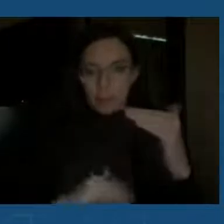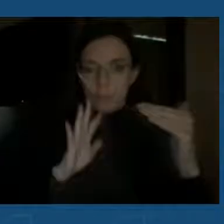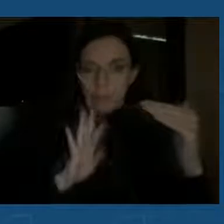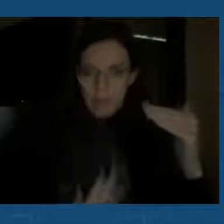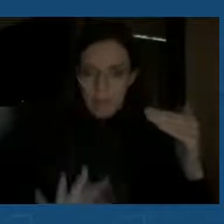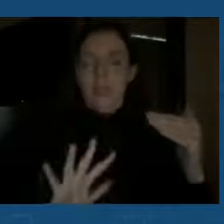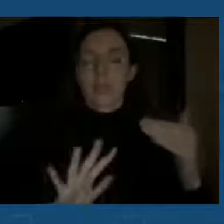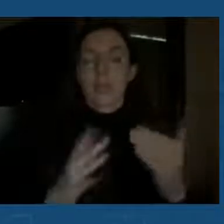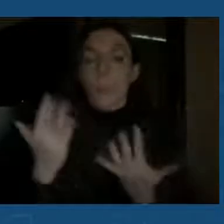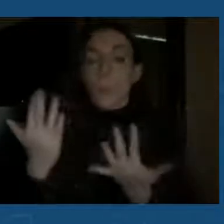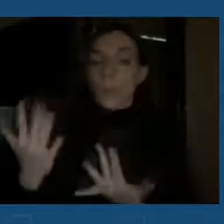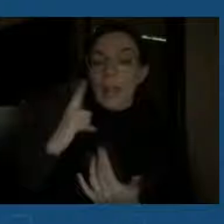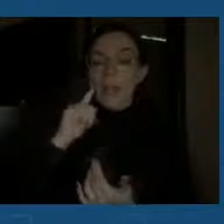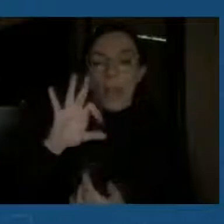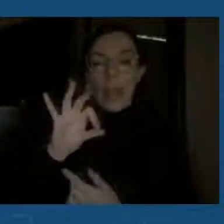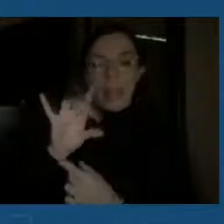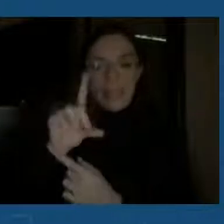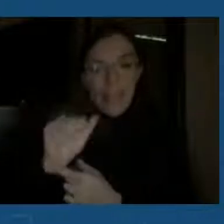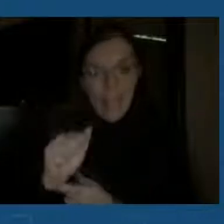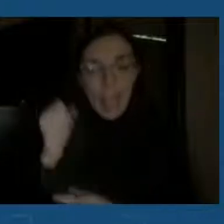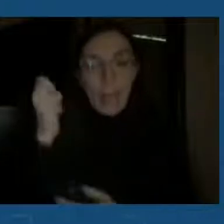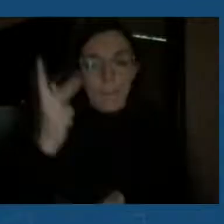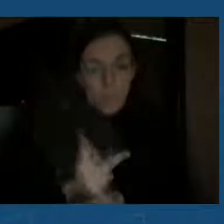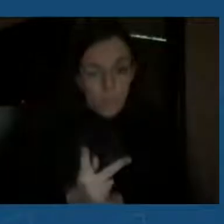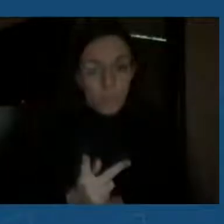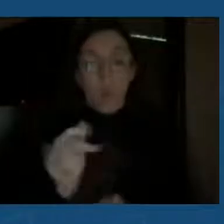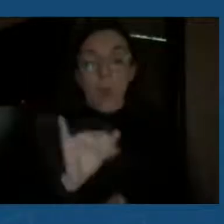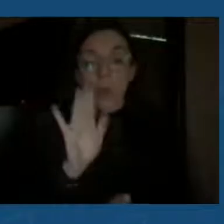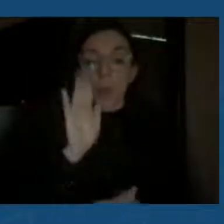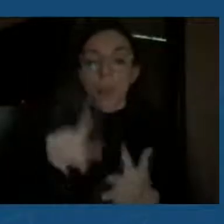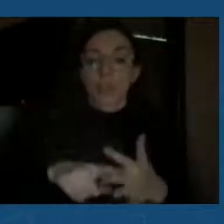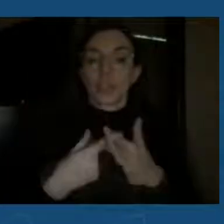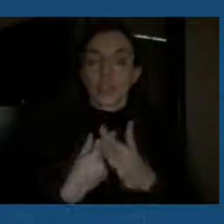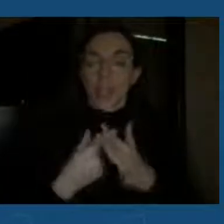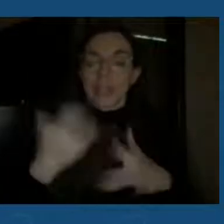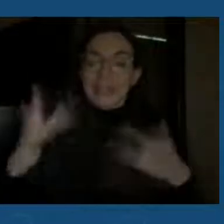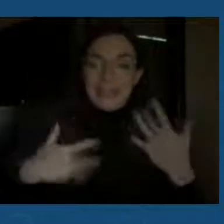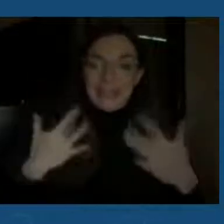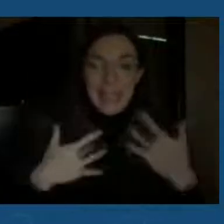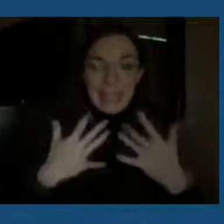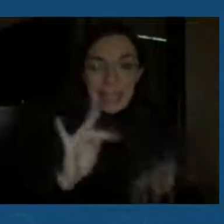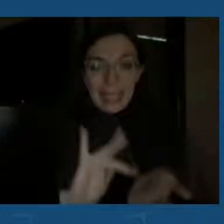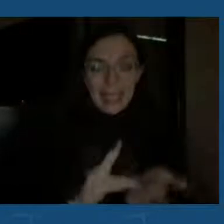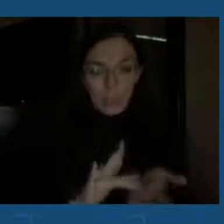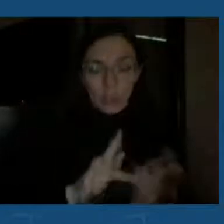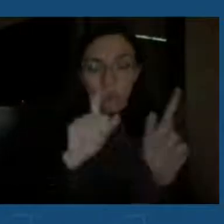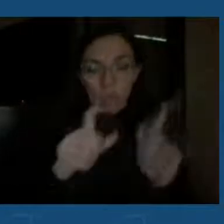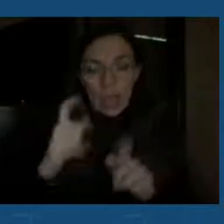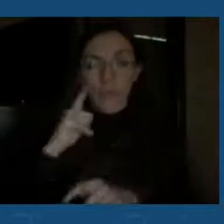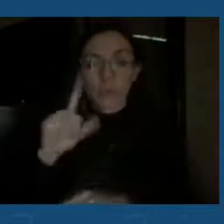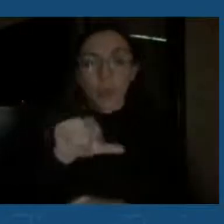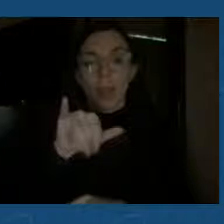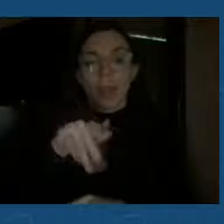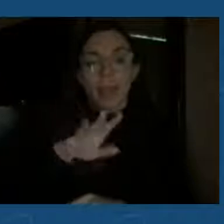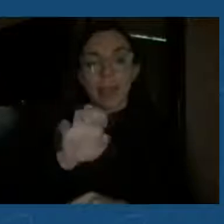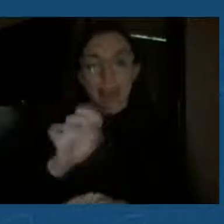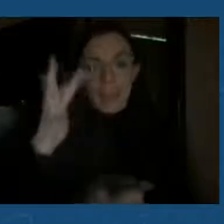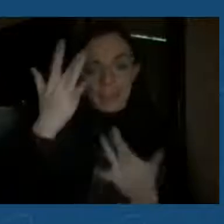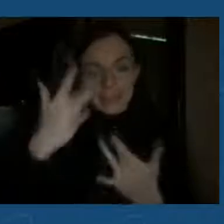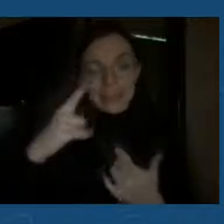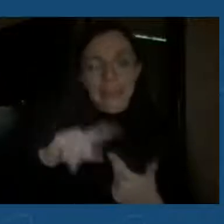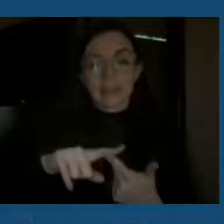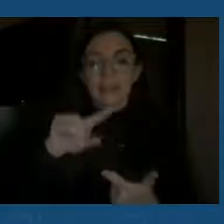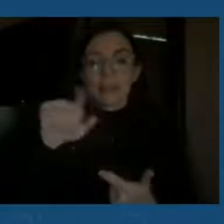FDA approval, we will soon also start exciting clinical trials for vaccines for Lyme disease, Zika, universal